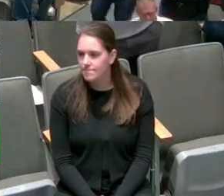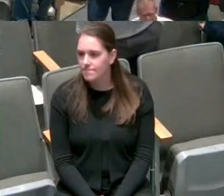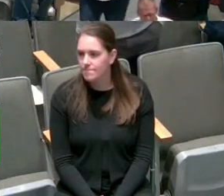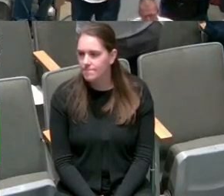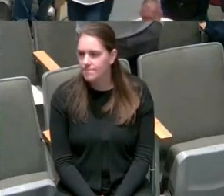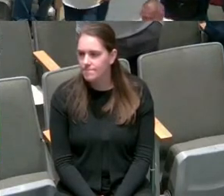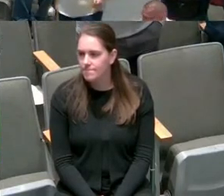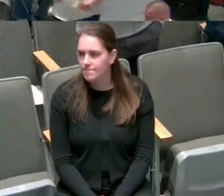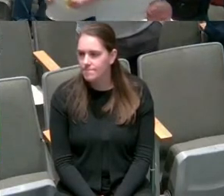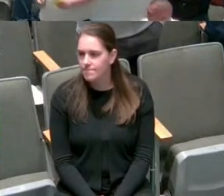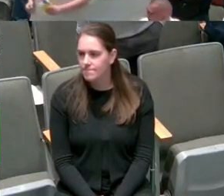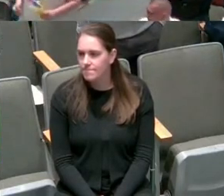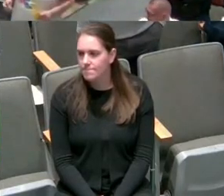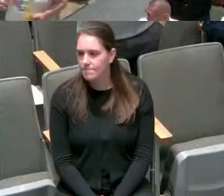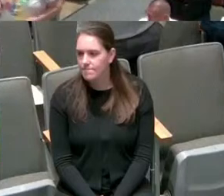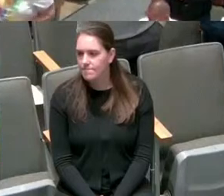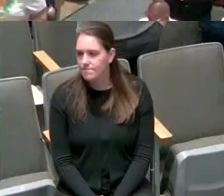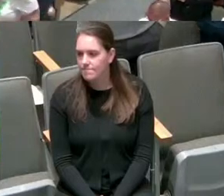it's fine